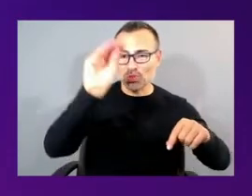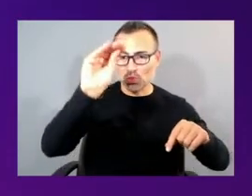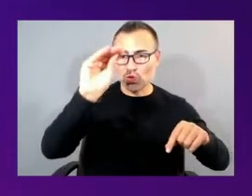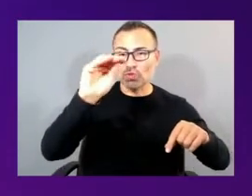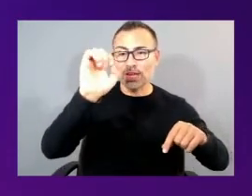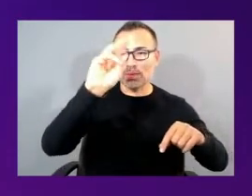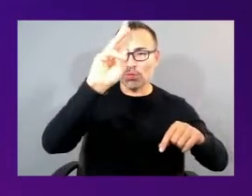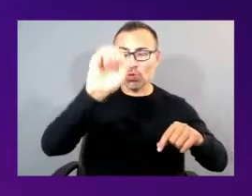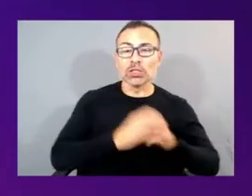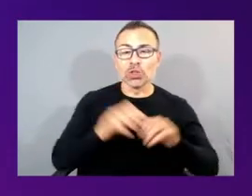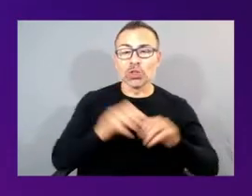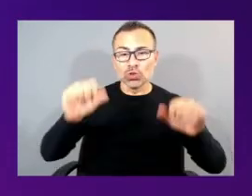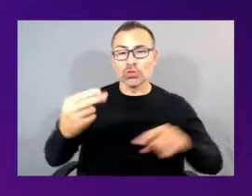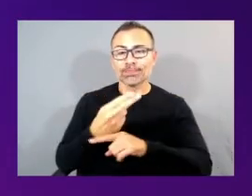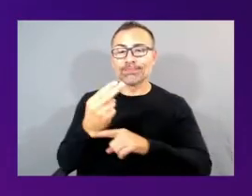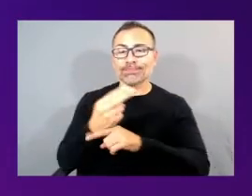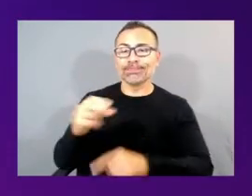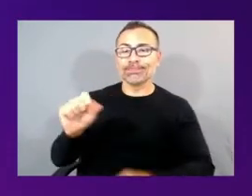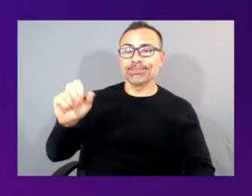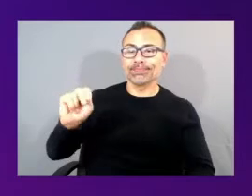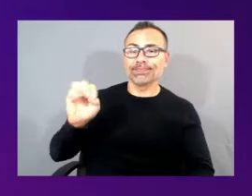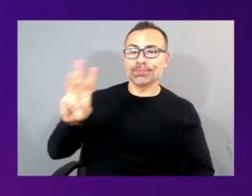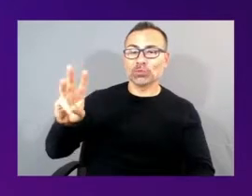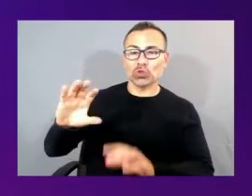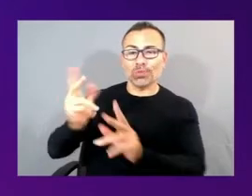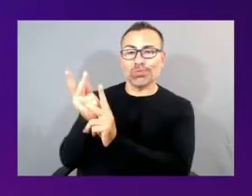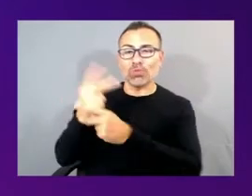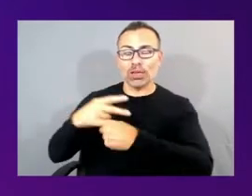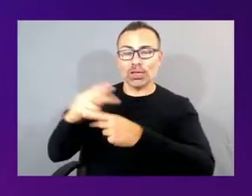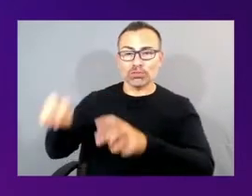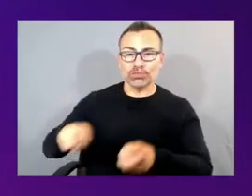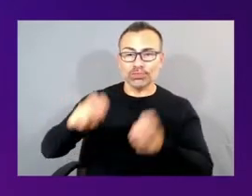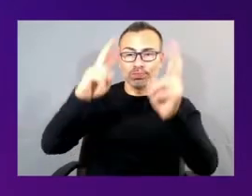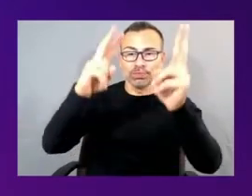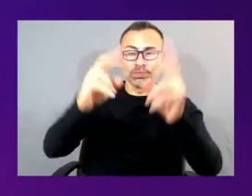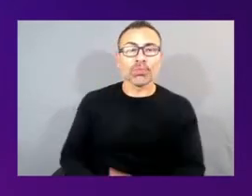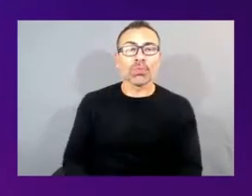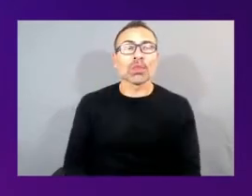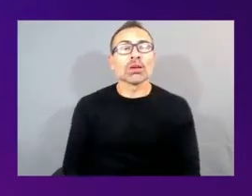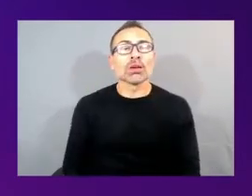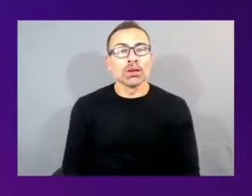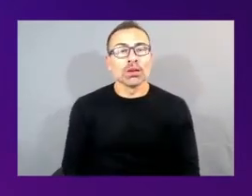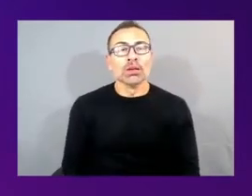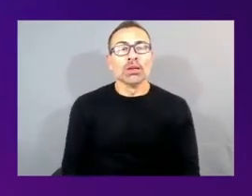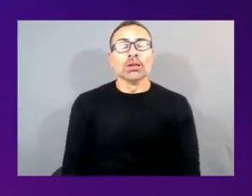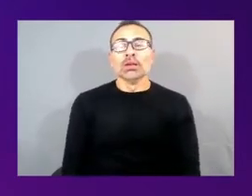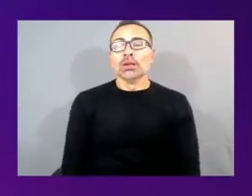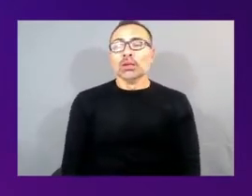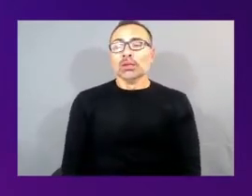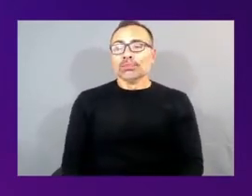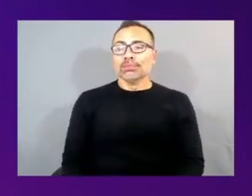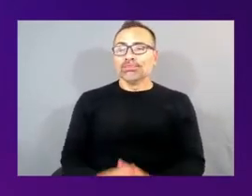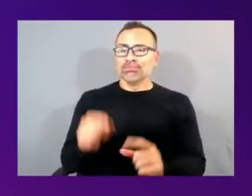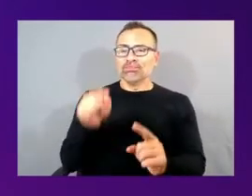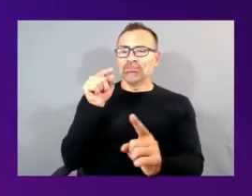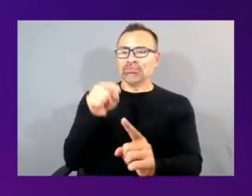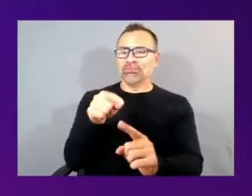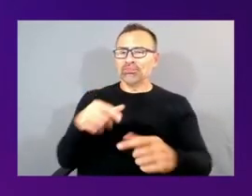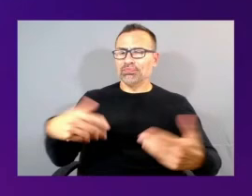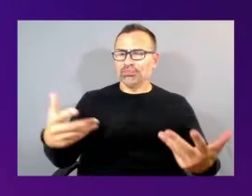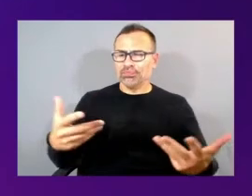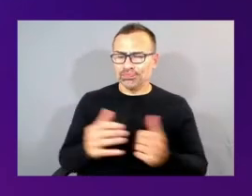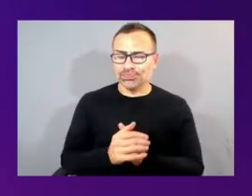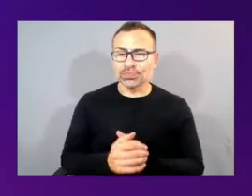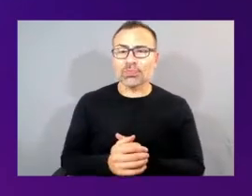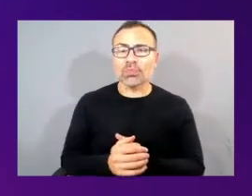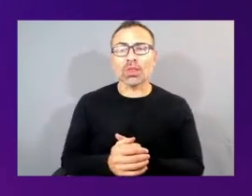migration. Snow family's purpose is essentially to enable you to run edge compute workloads